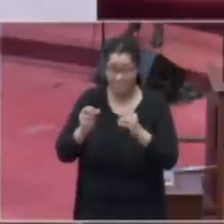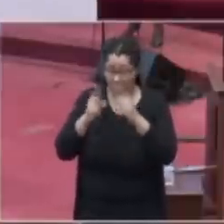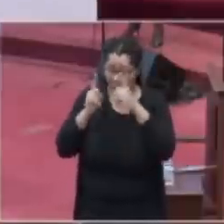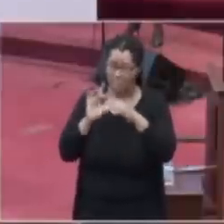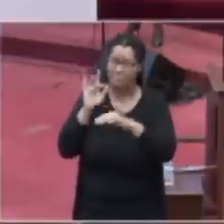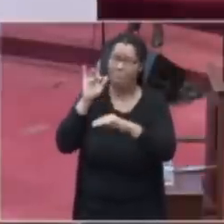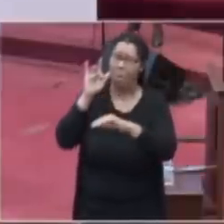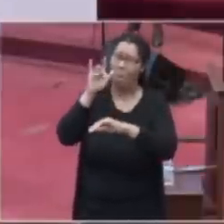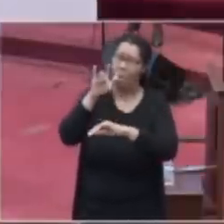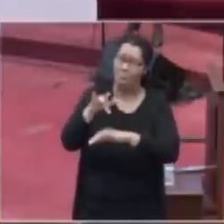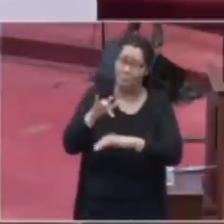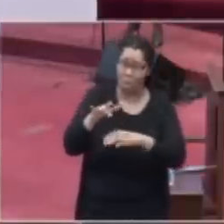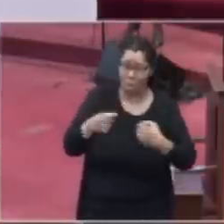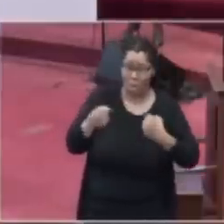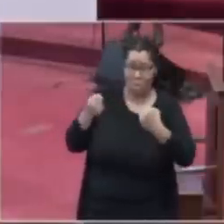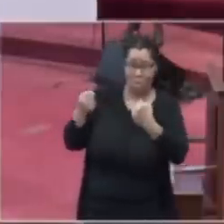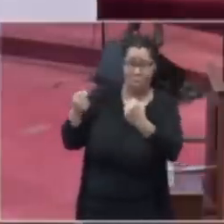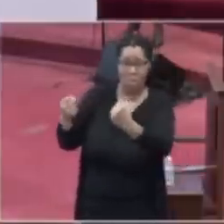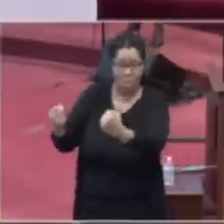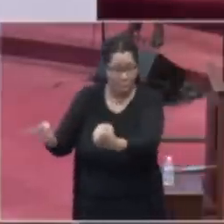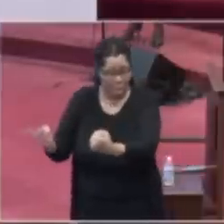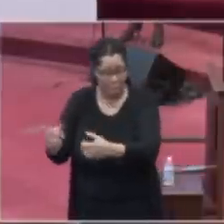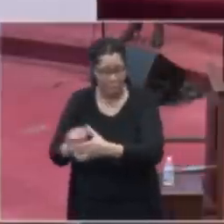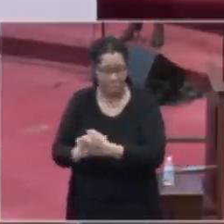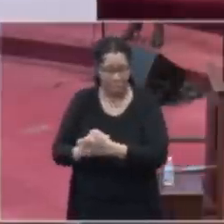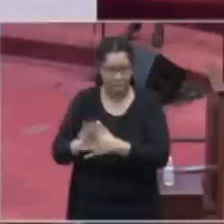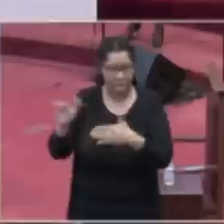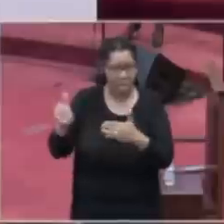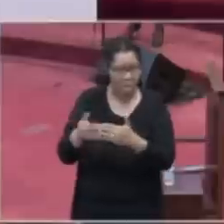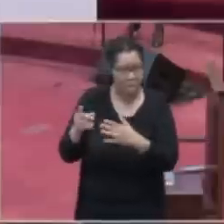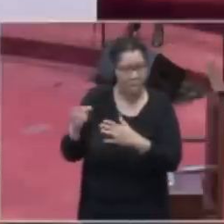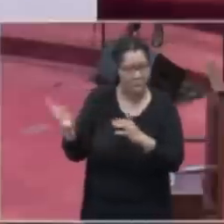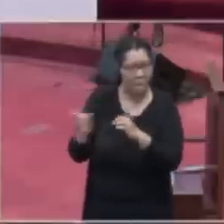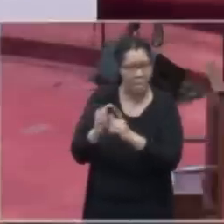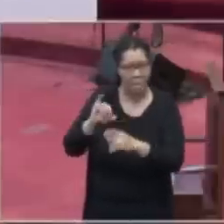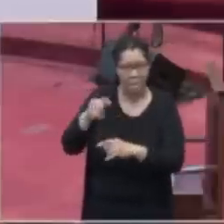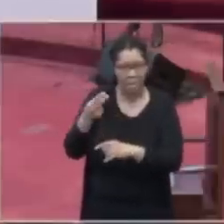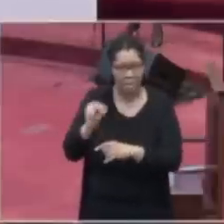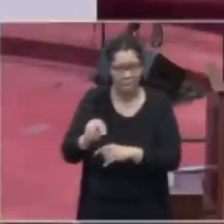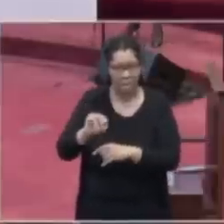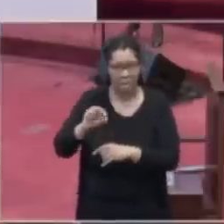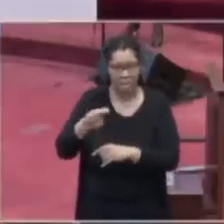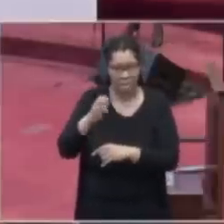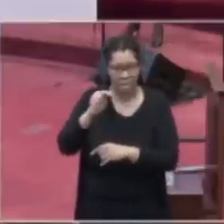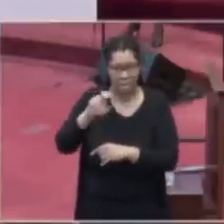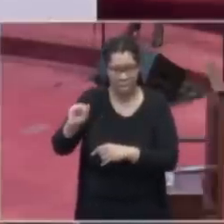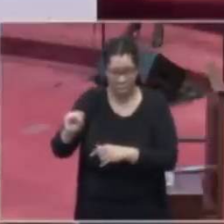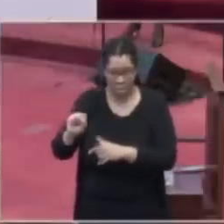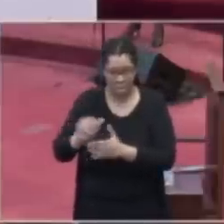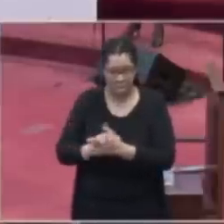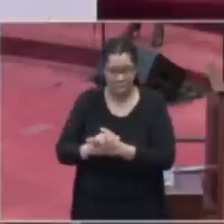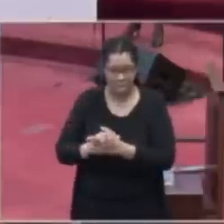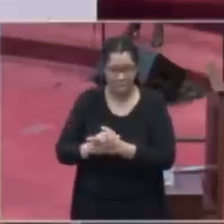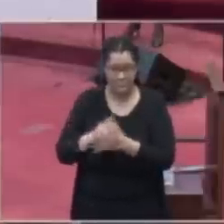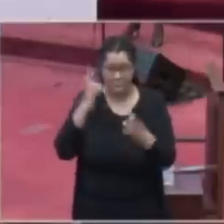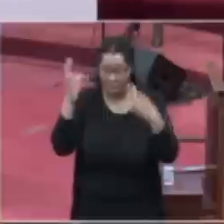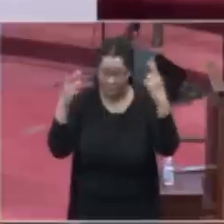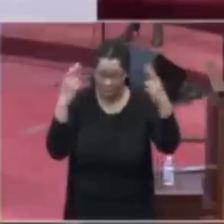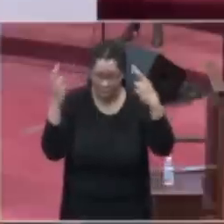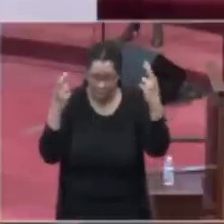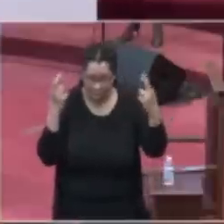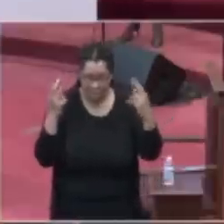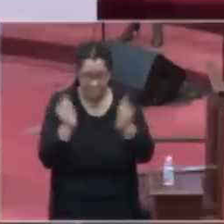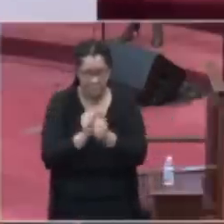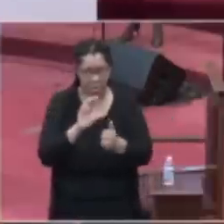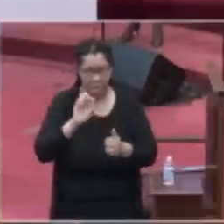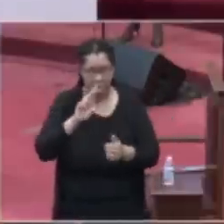York, Pennsylvania to Baltimore to introduce me to John Guns. I was having a revival and called Solomon, who